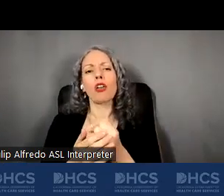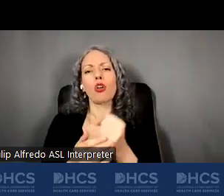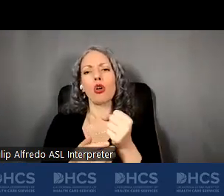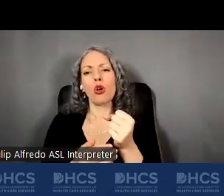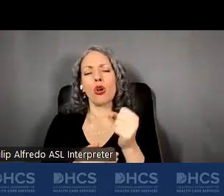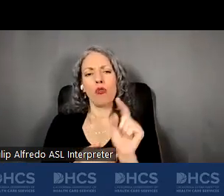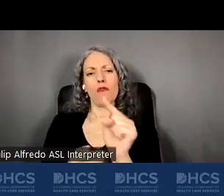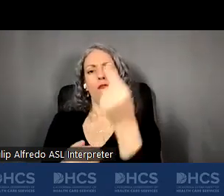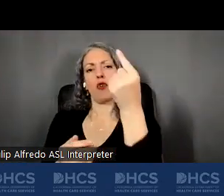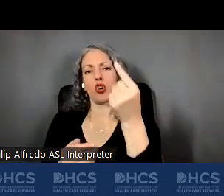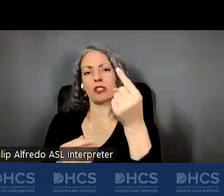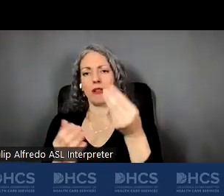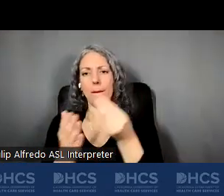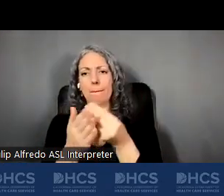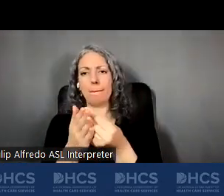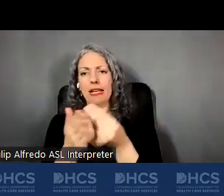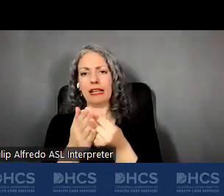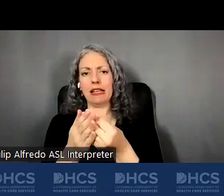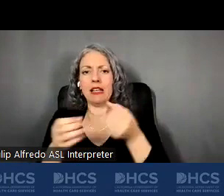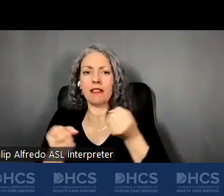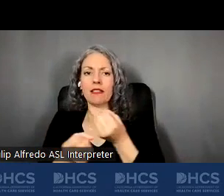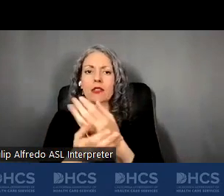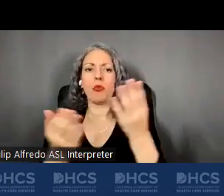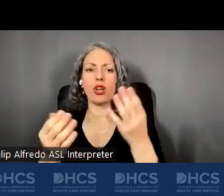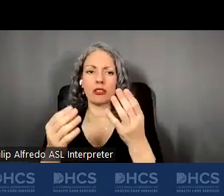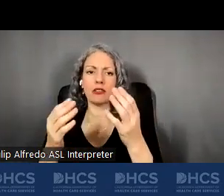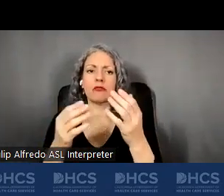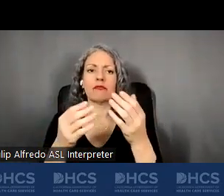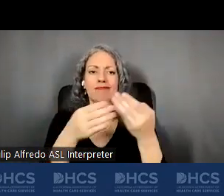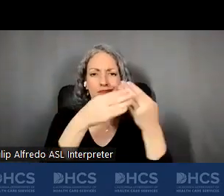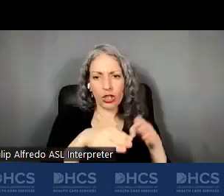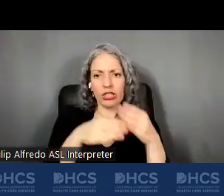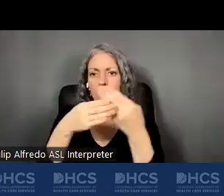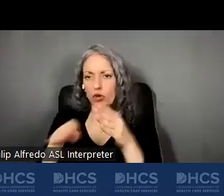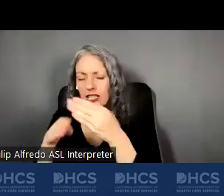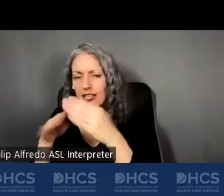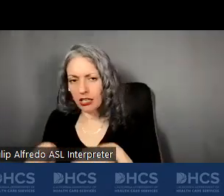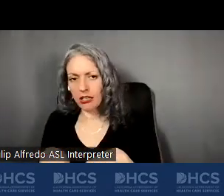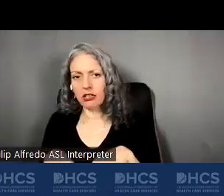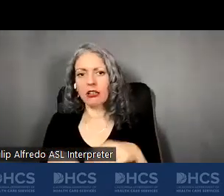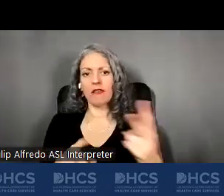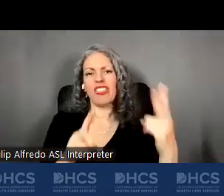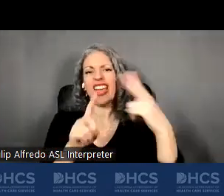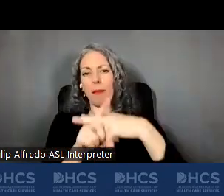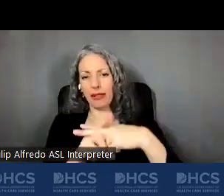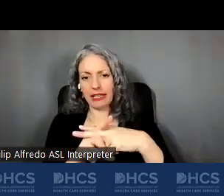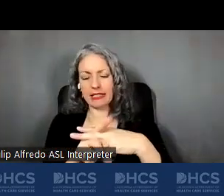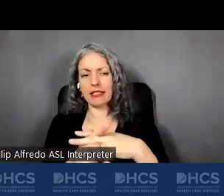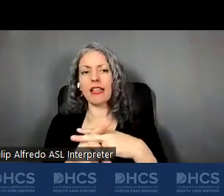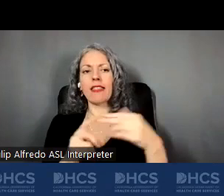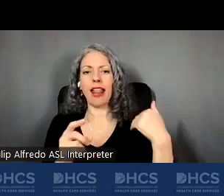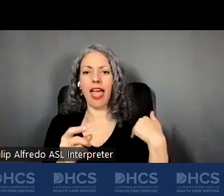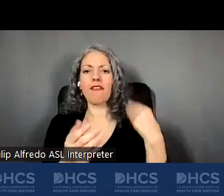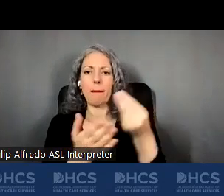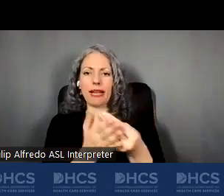this provides a breakdown, if you will, of the round one applicants that were awarded funds.